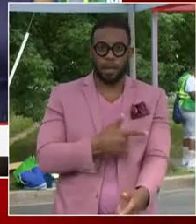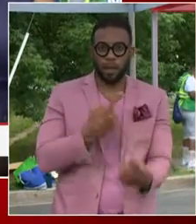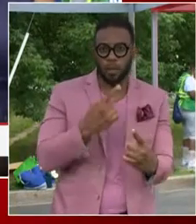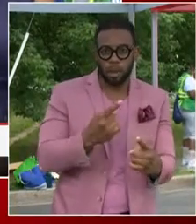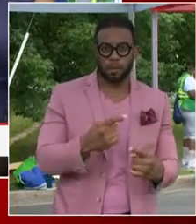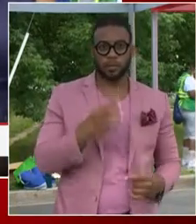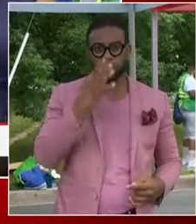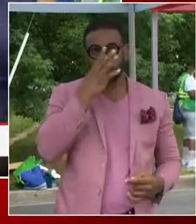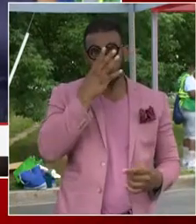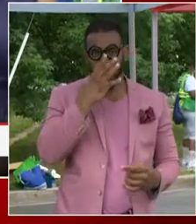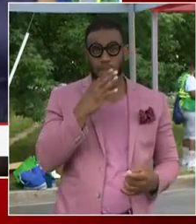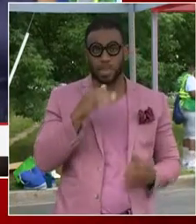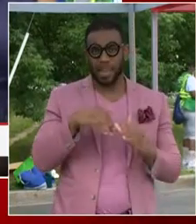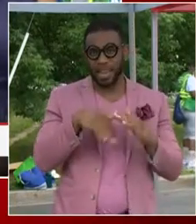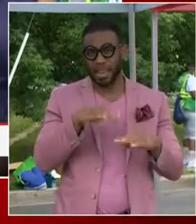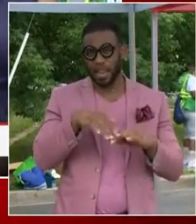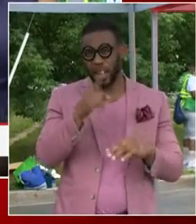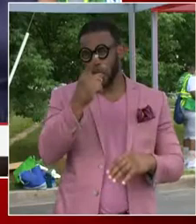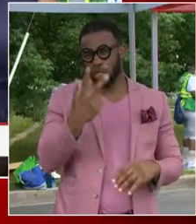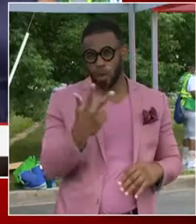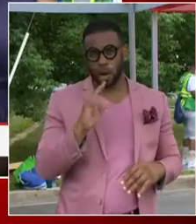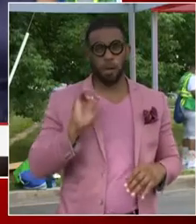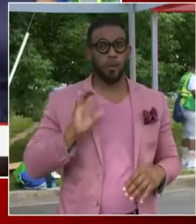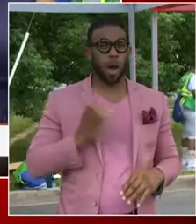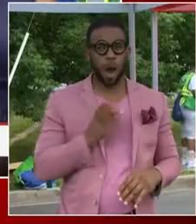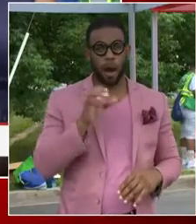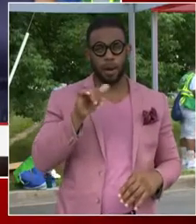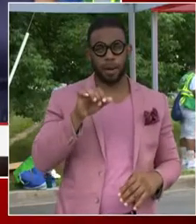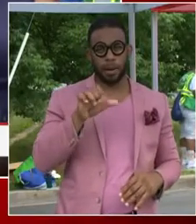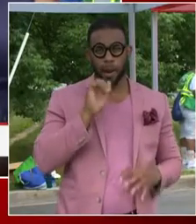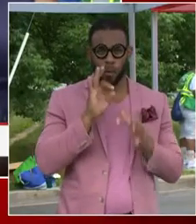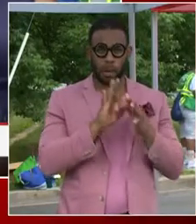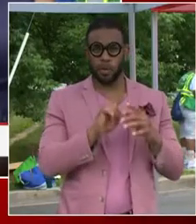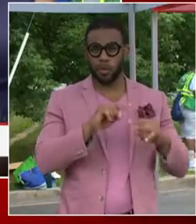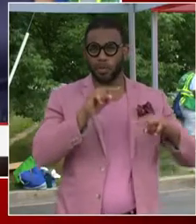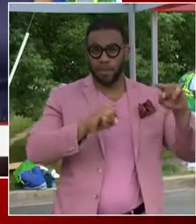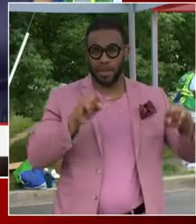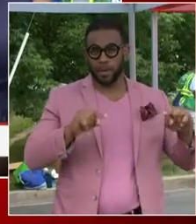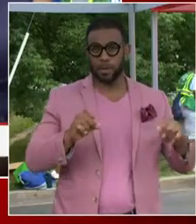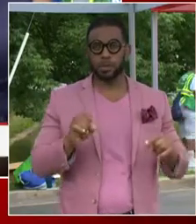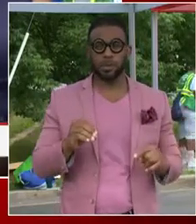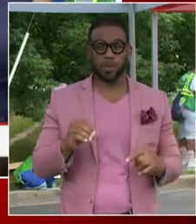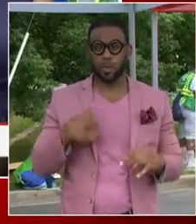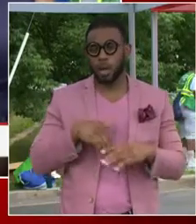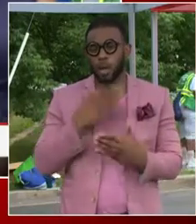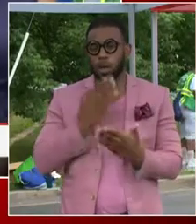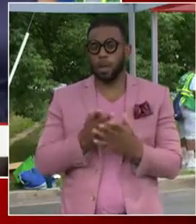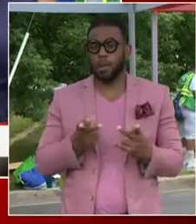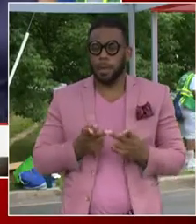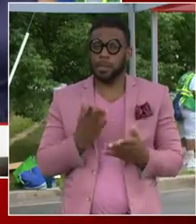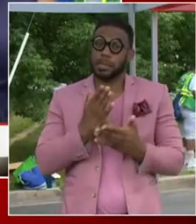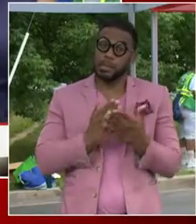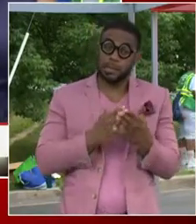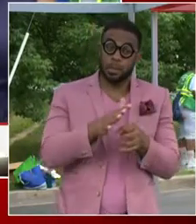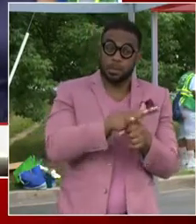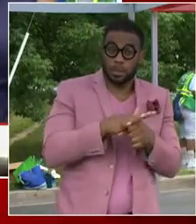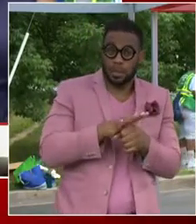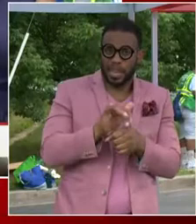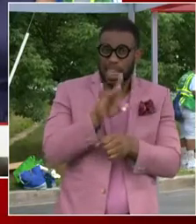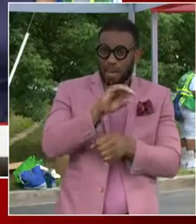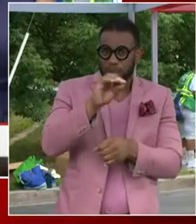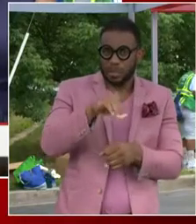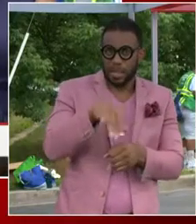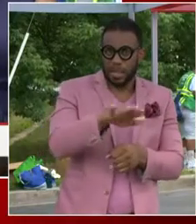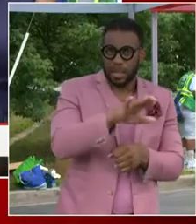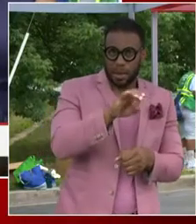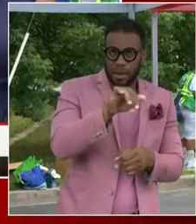works. Less than a third of our cases are related to variants. So we're in a good place. There's some jurisdictions that 80%